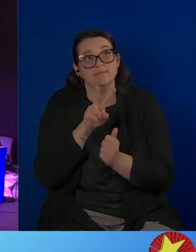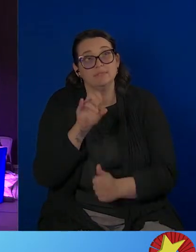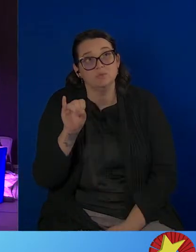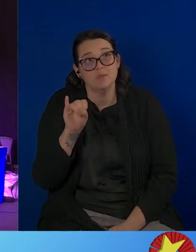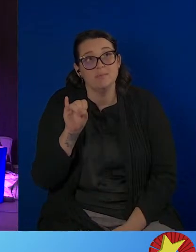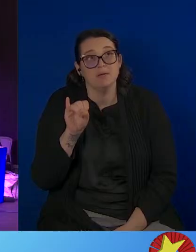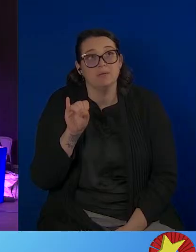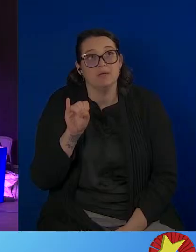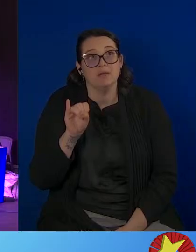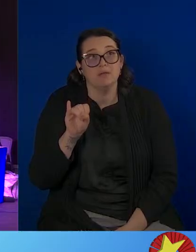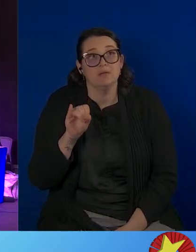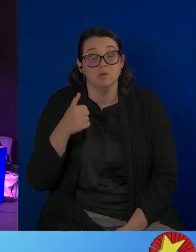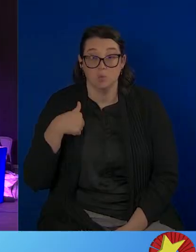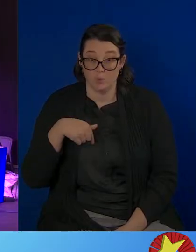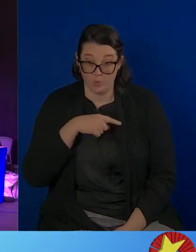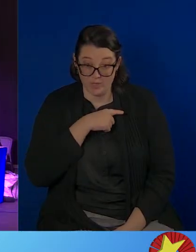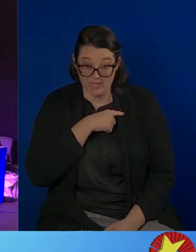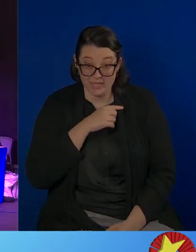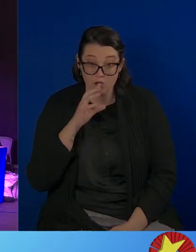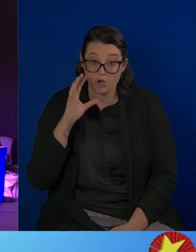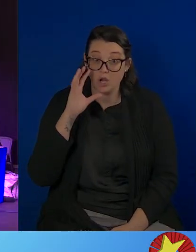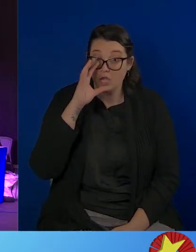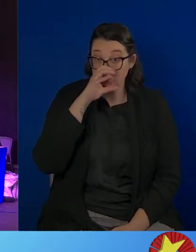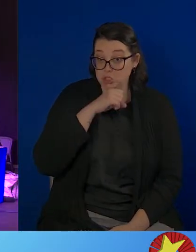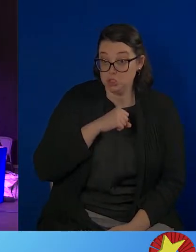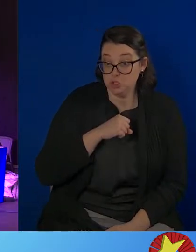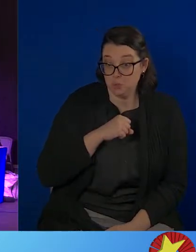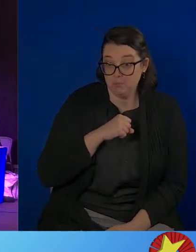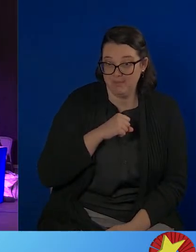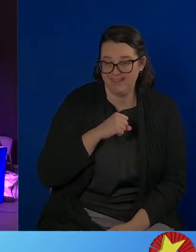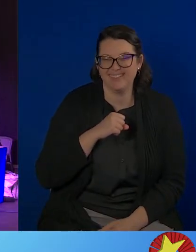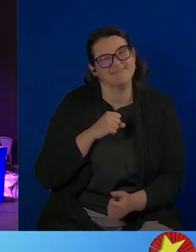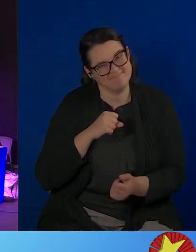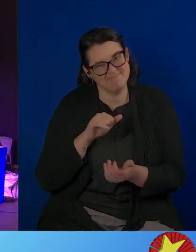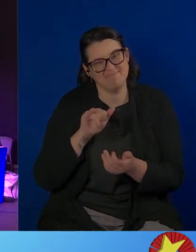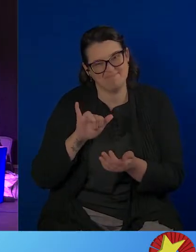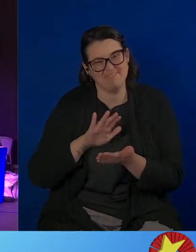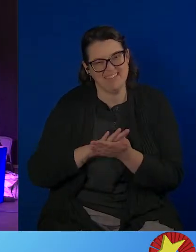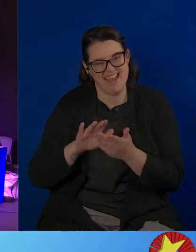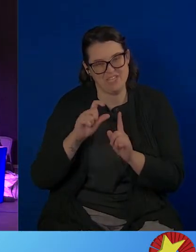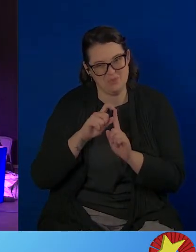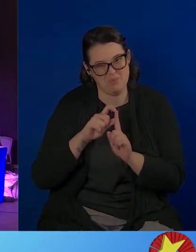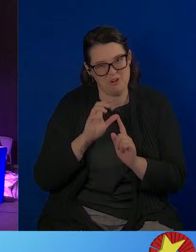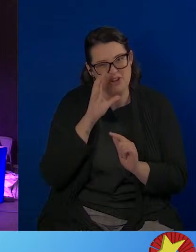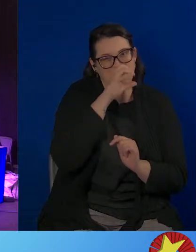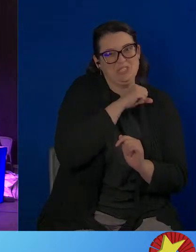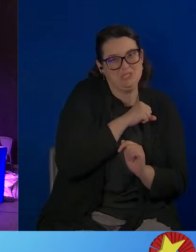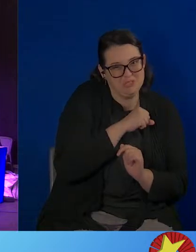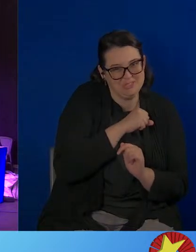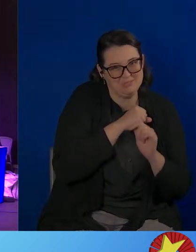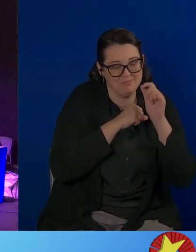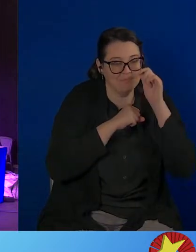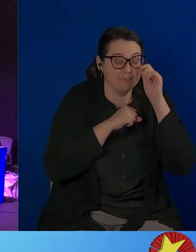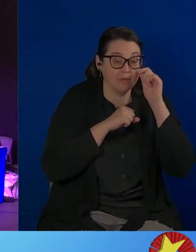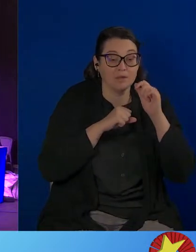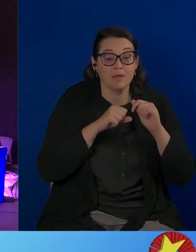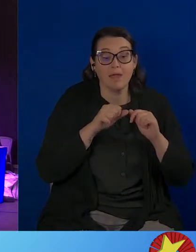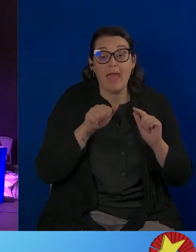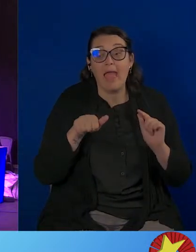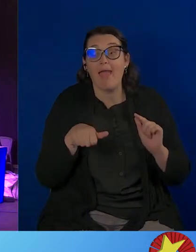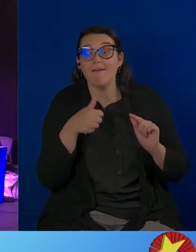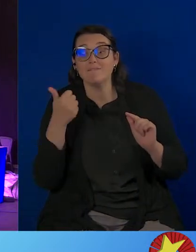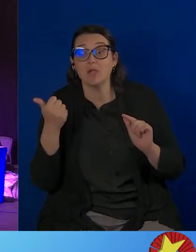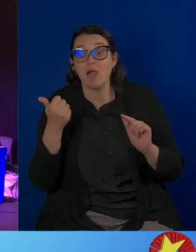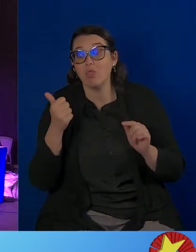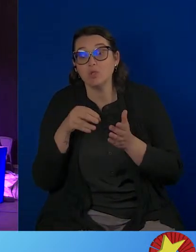what we're assuming, and I'll just use that in a polite way, is that every other student, except for that group that we